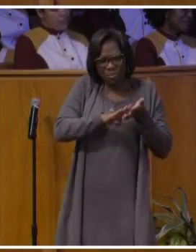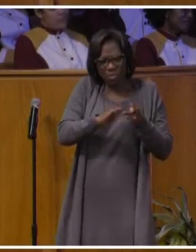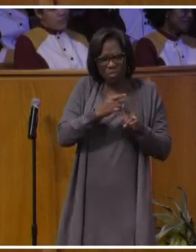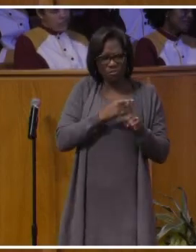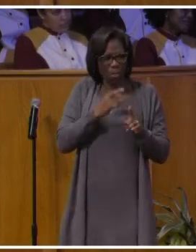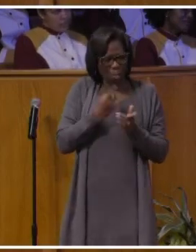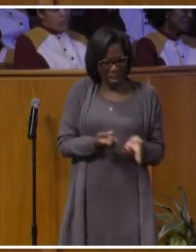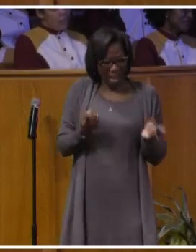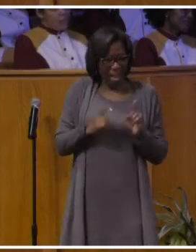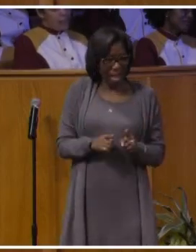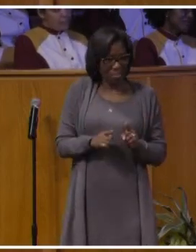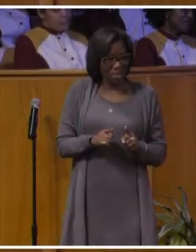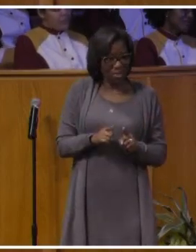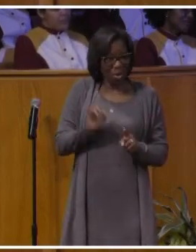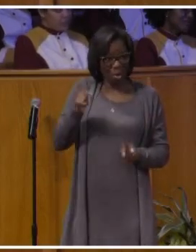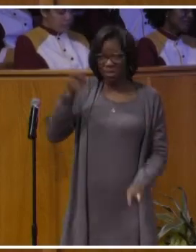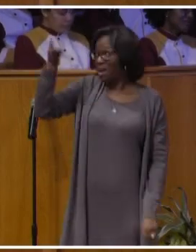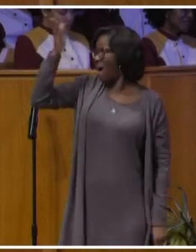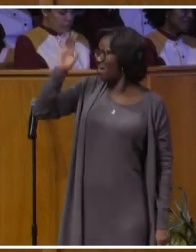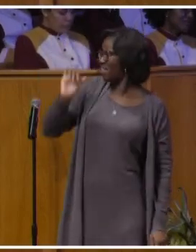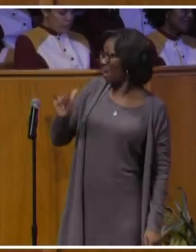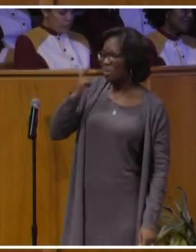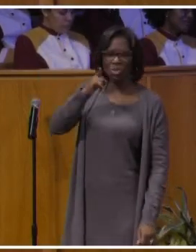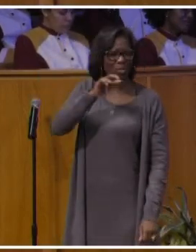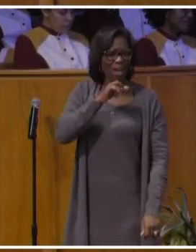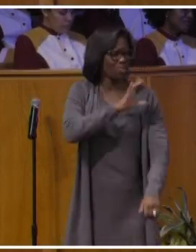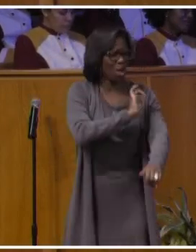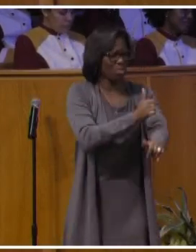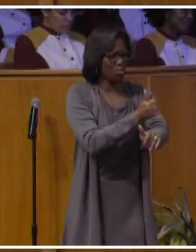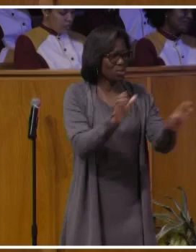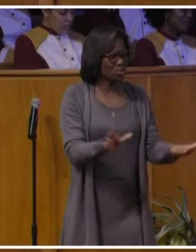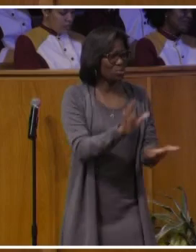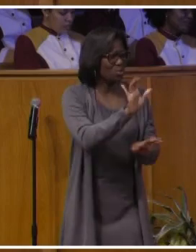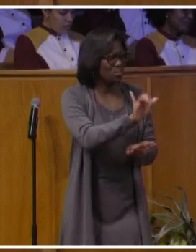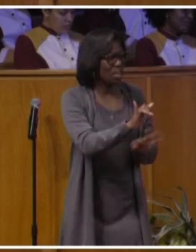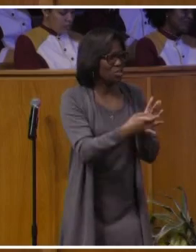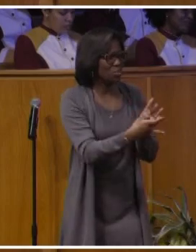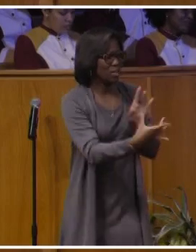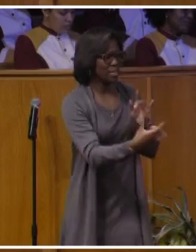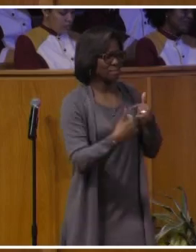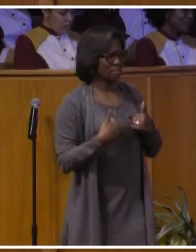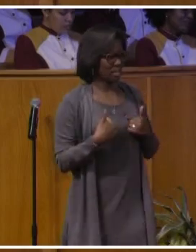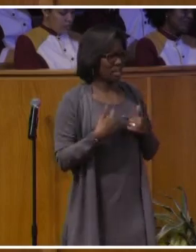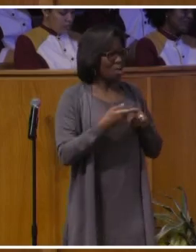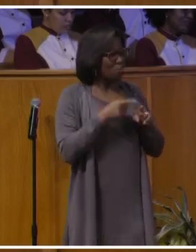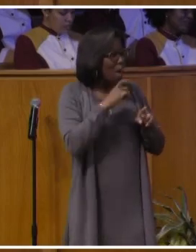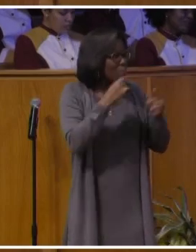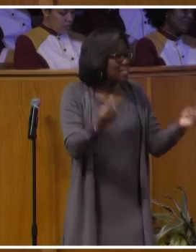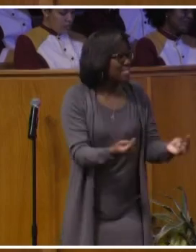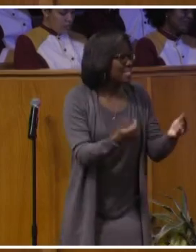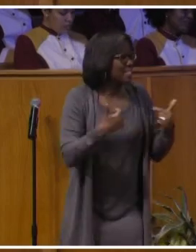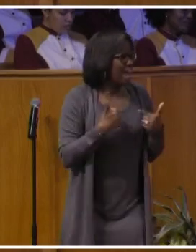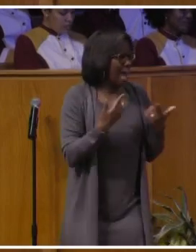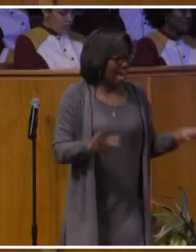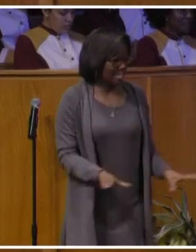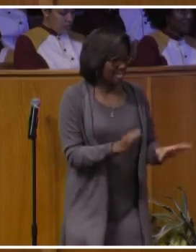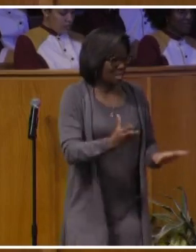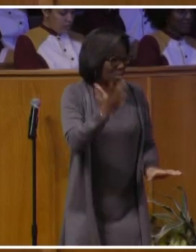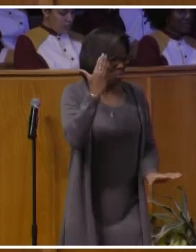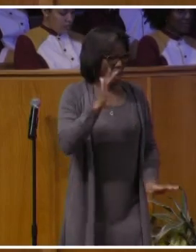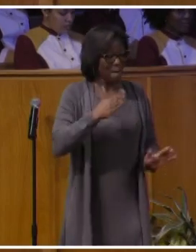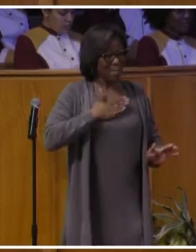me of my sin because you don't have the authority to release me from the sin I committed.